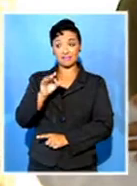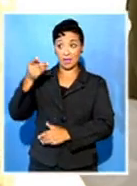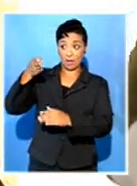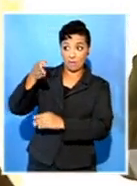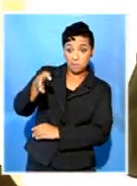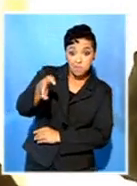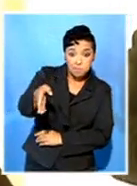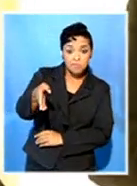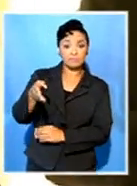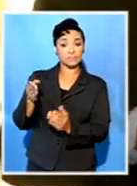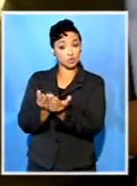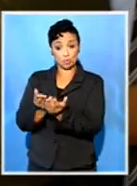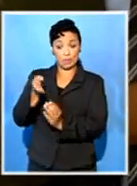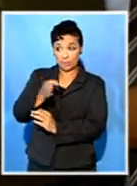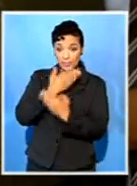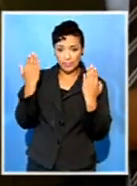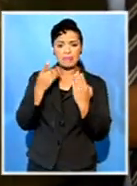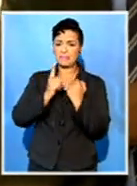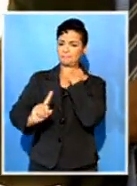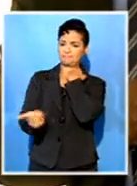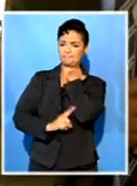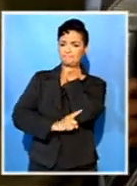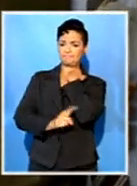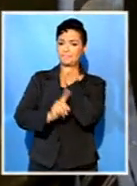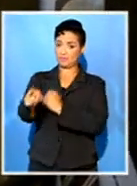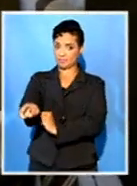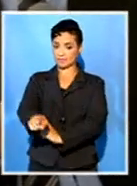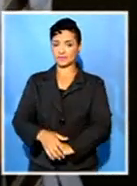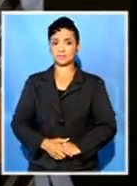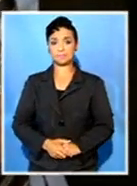class to be punished by law. Tumalo Mhlaudi, SABC News, Tembisa.